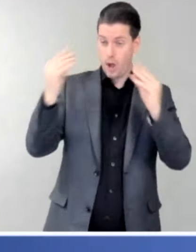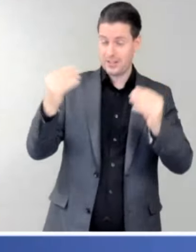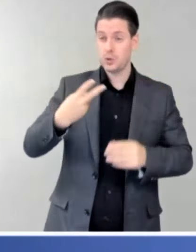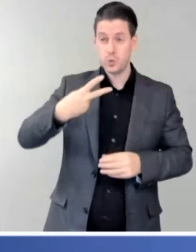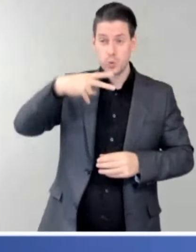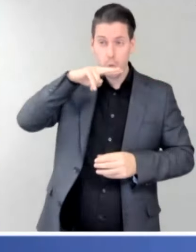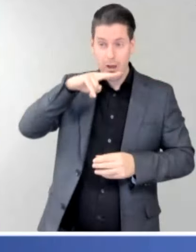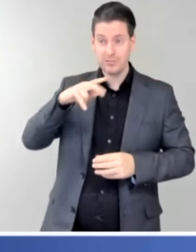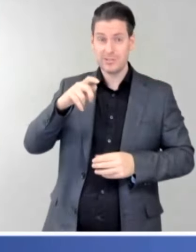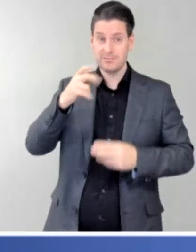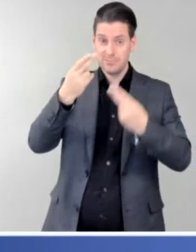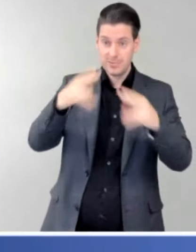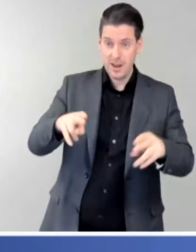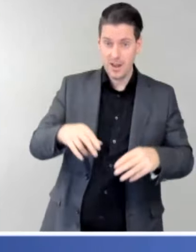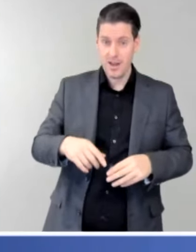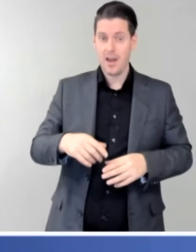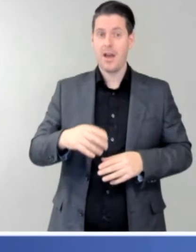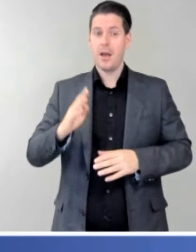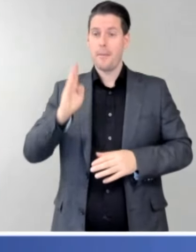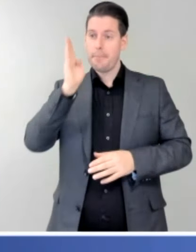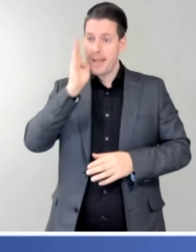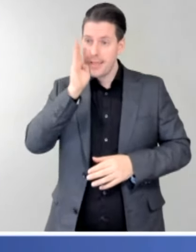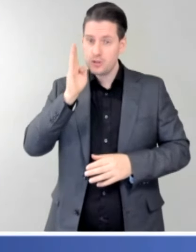Belgium and Ukraine.